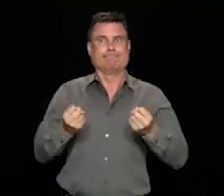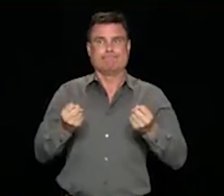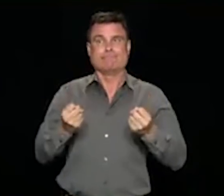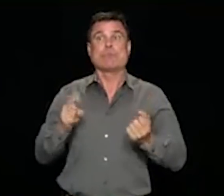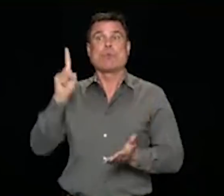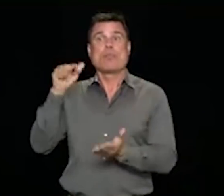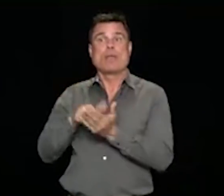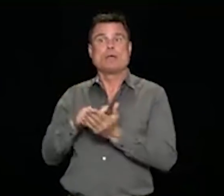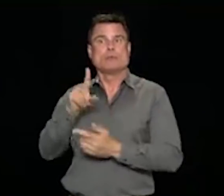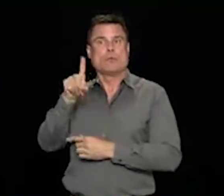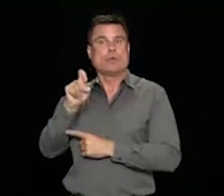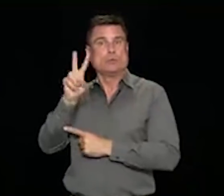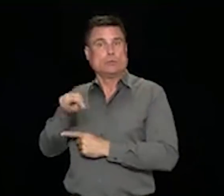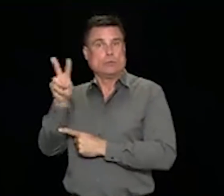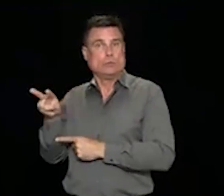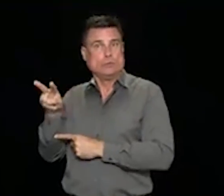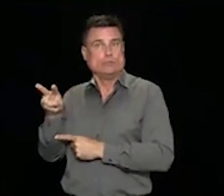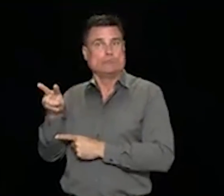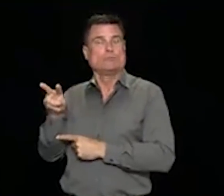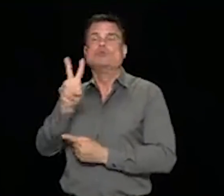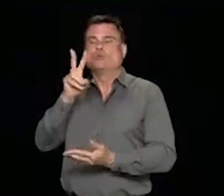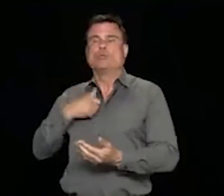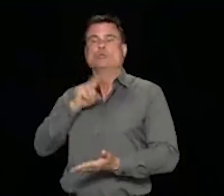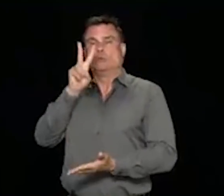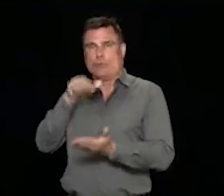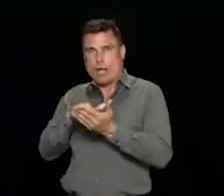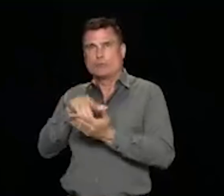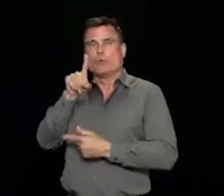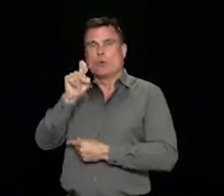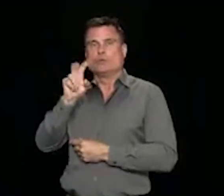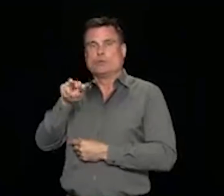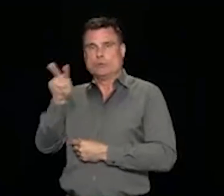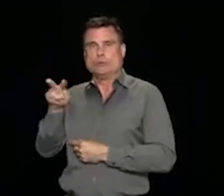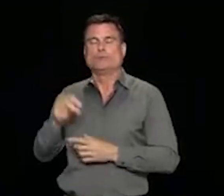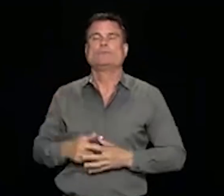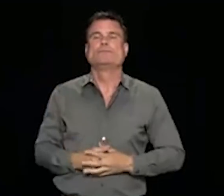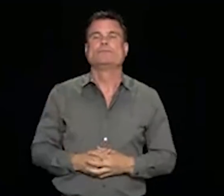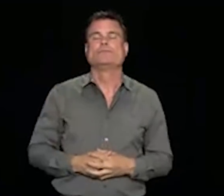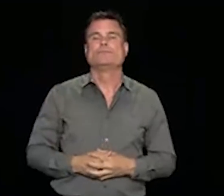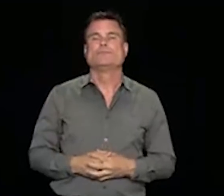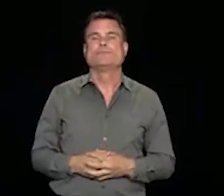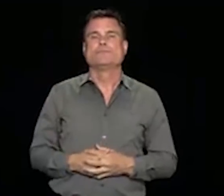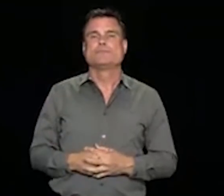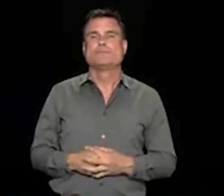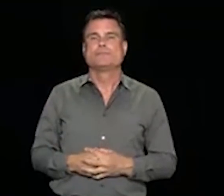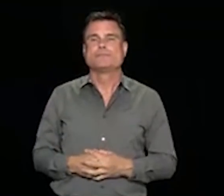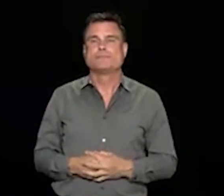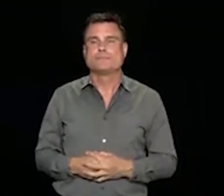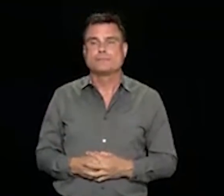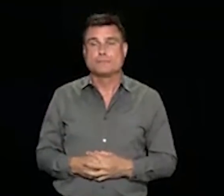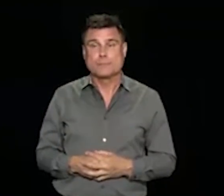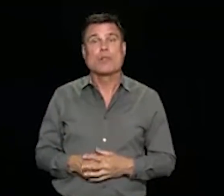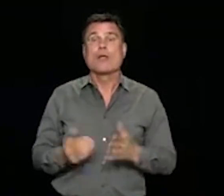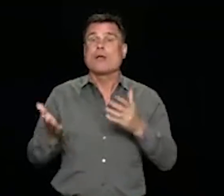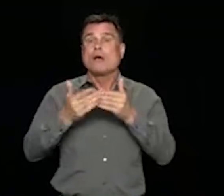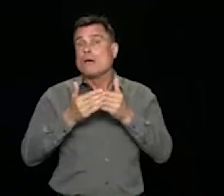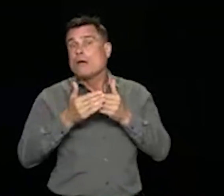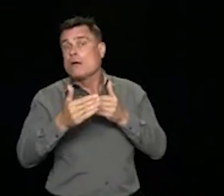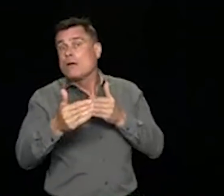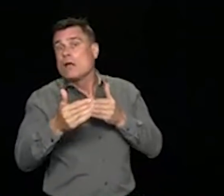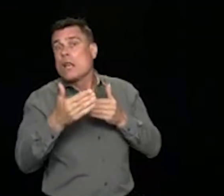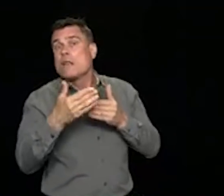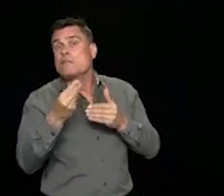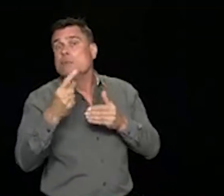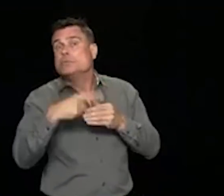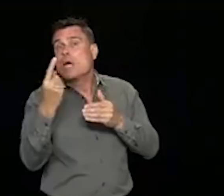recovered. So that is good news for us. We have a few more days left. The survey